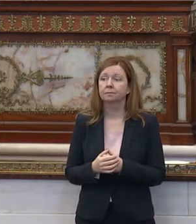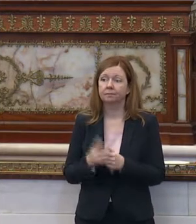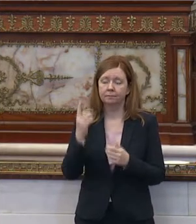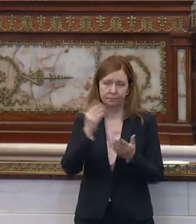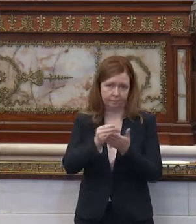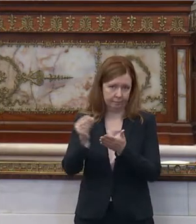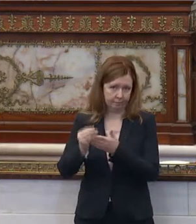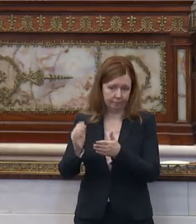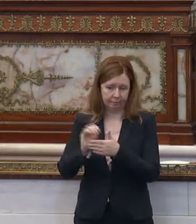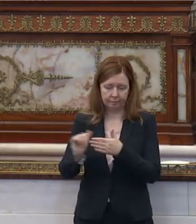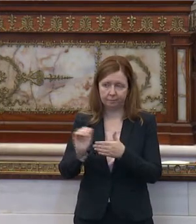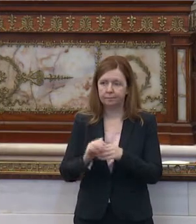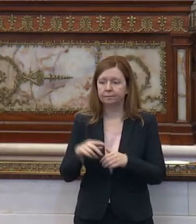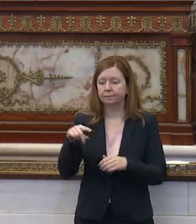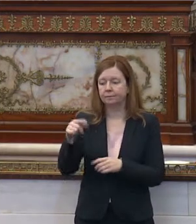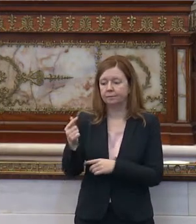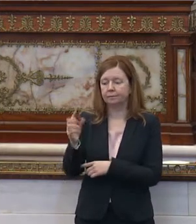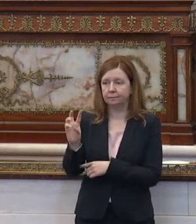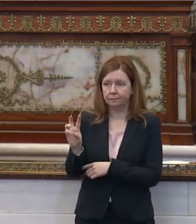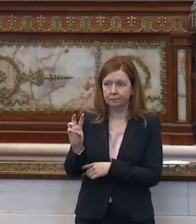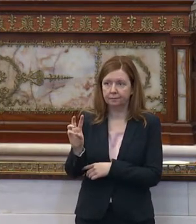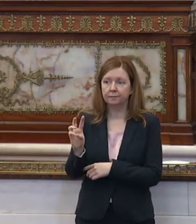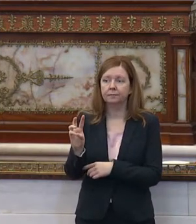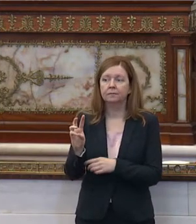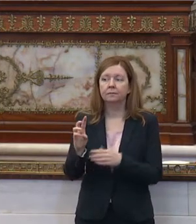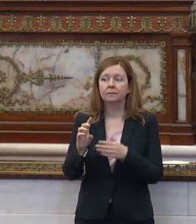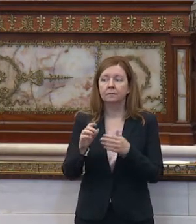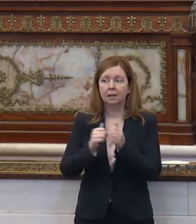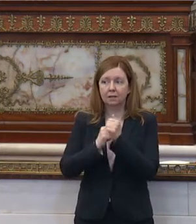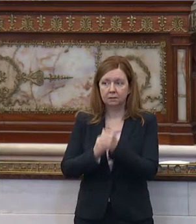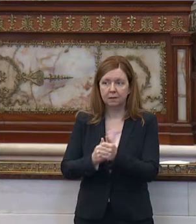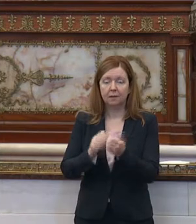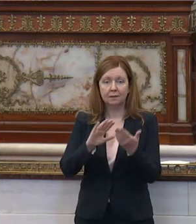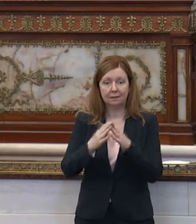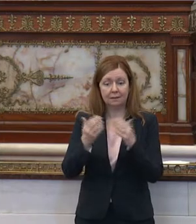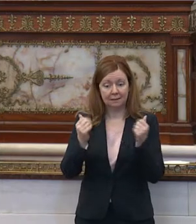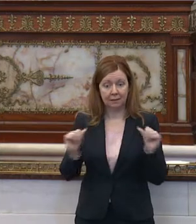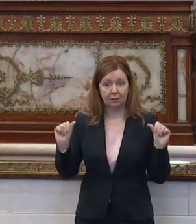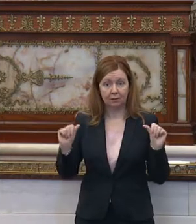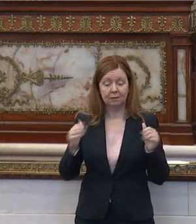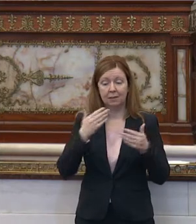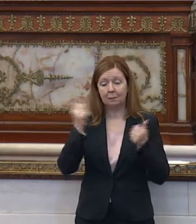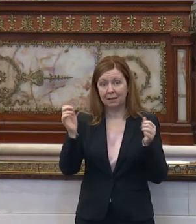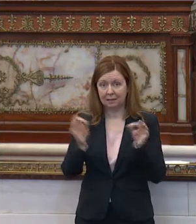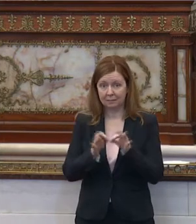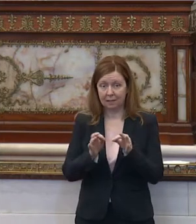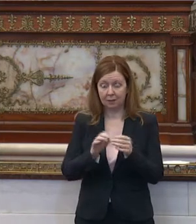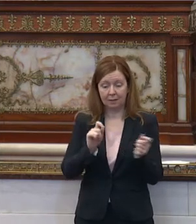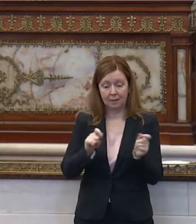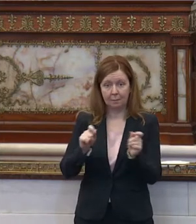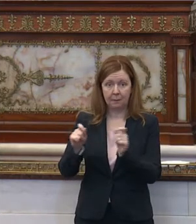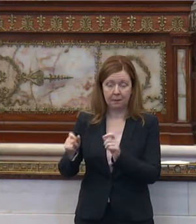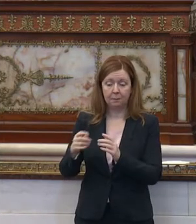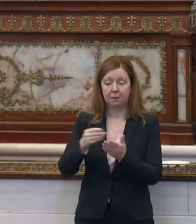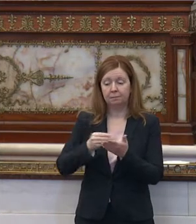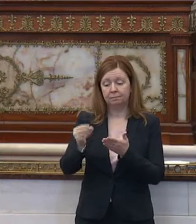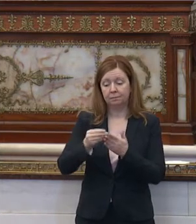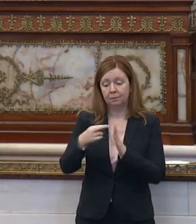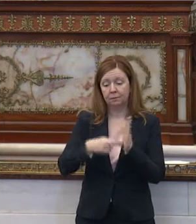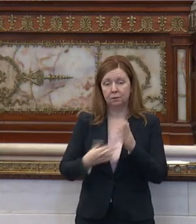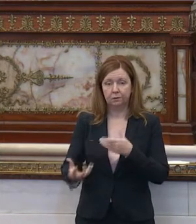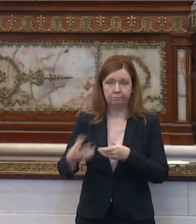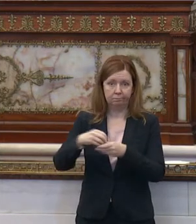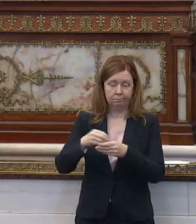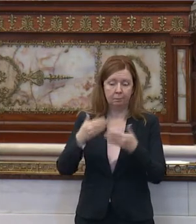procurement dollars. PGW then followed the city's efforts enduring best value and amended procurement rules to bring in best